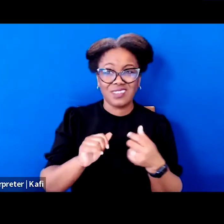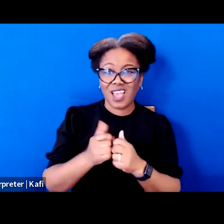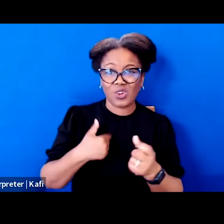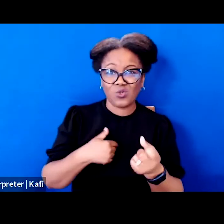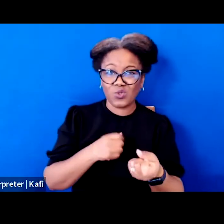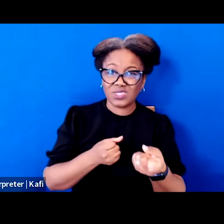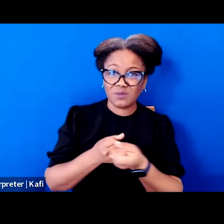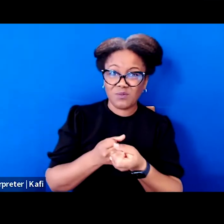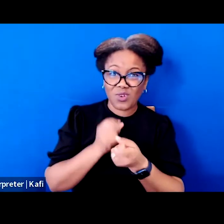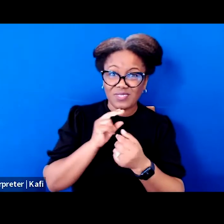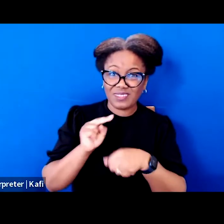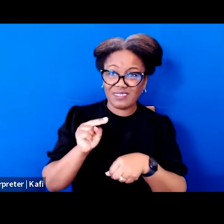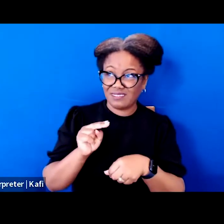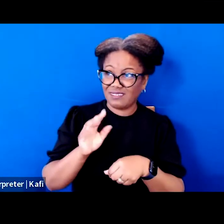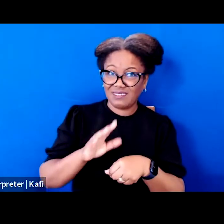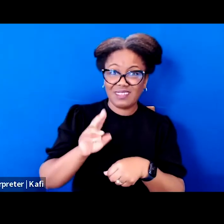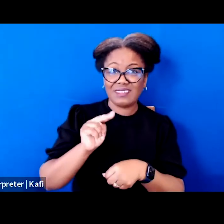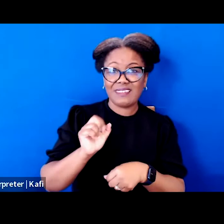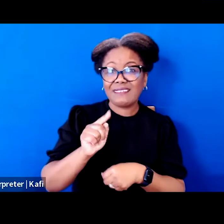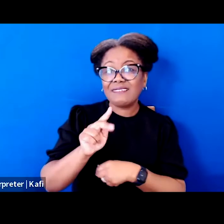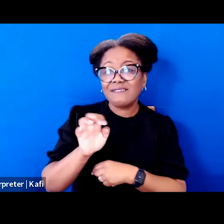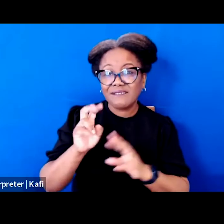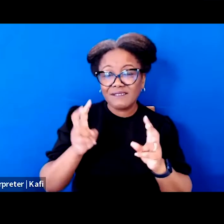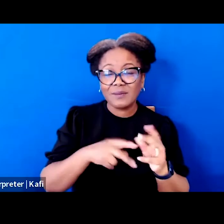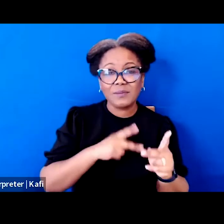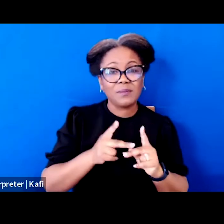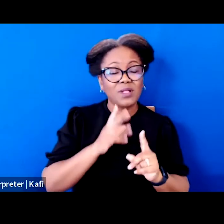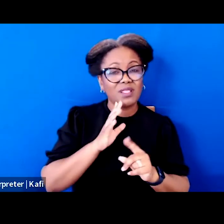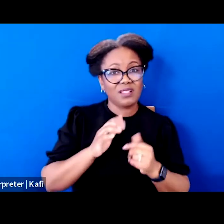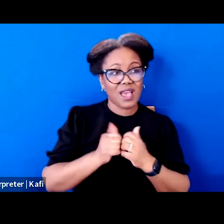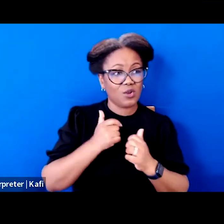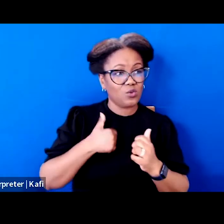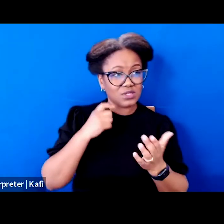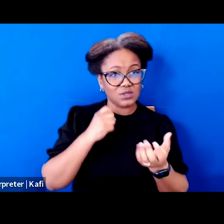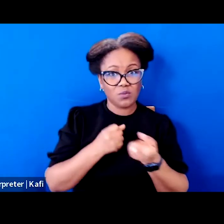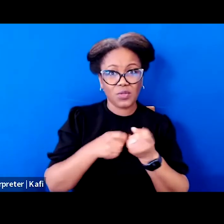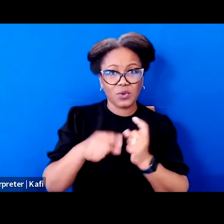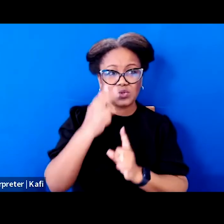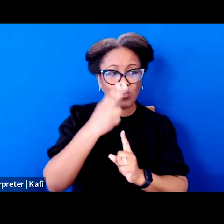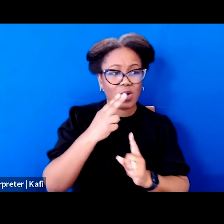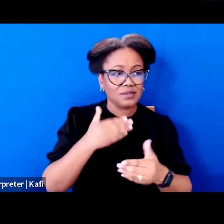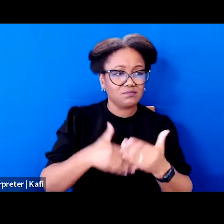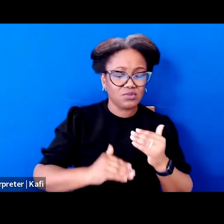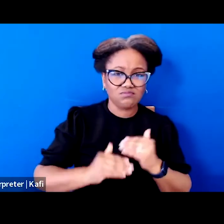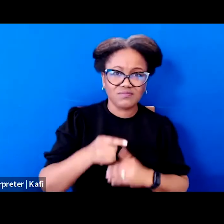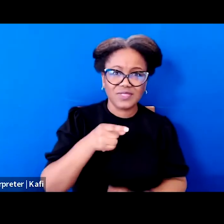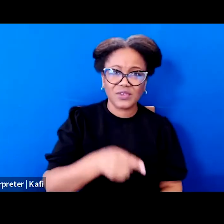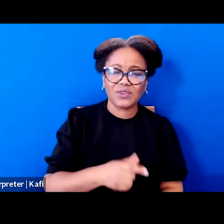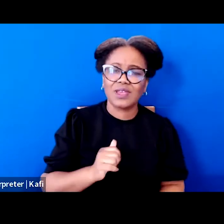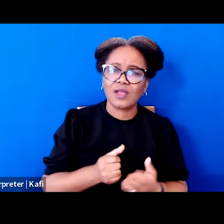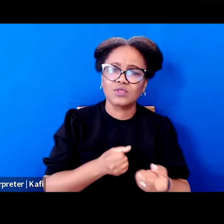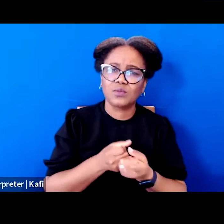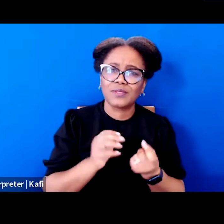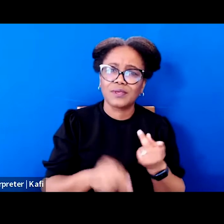our Native people in an actionable way. Next slide, please, Emmy. And so step number one will be to stop traveling